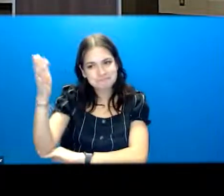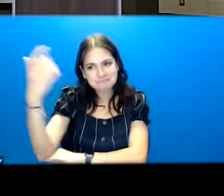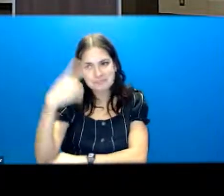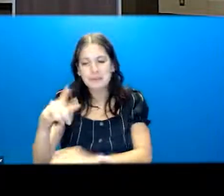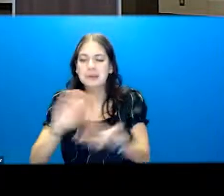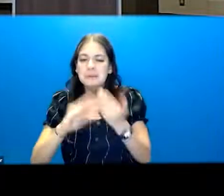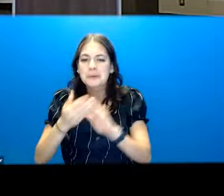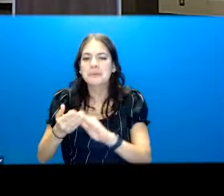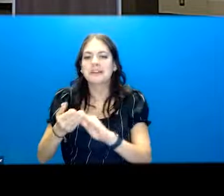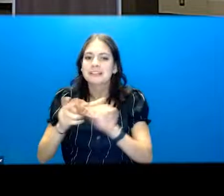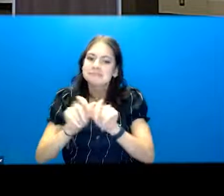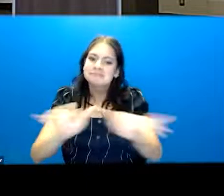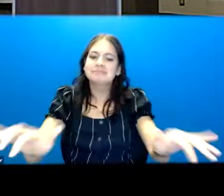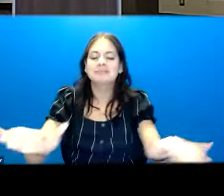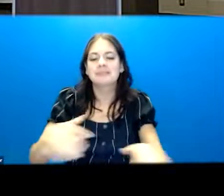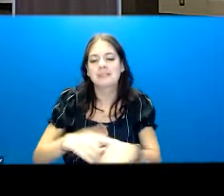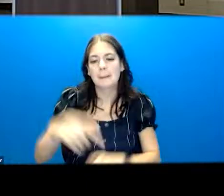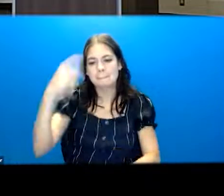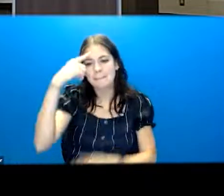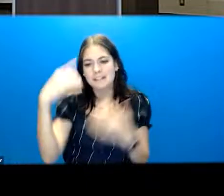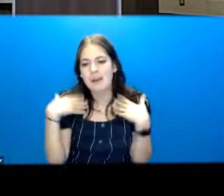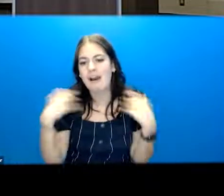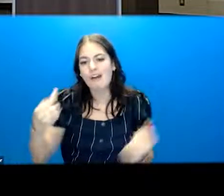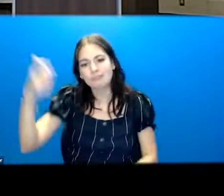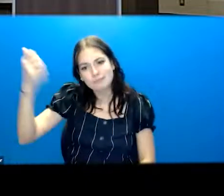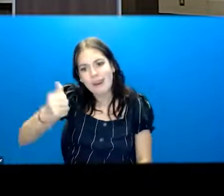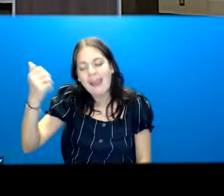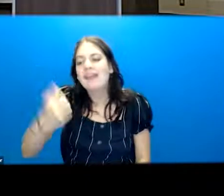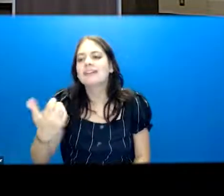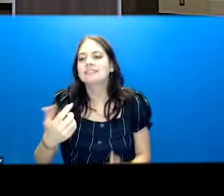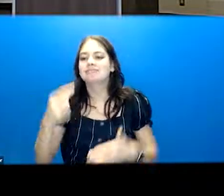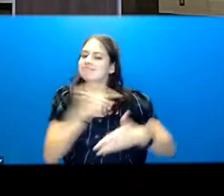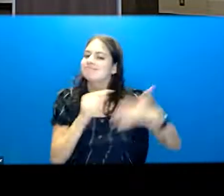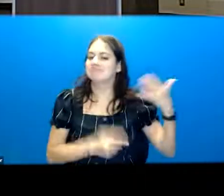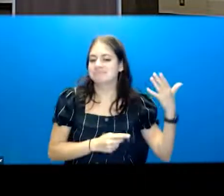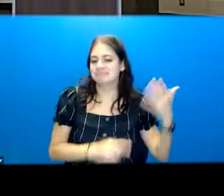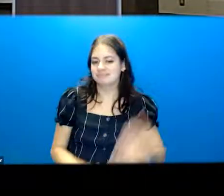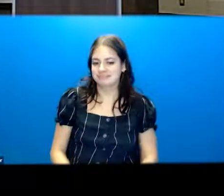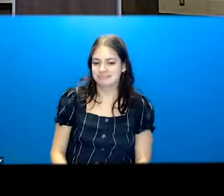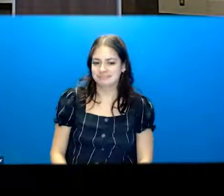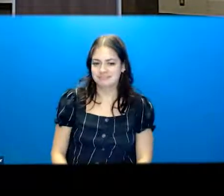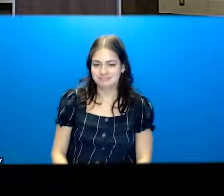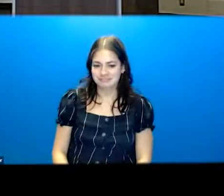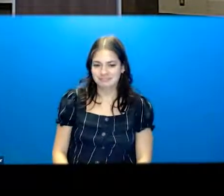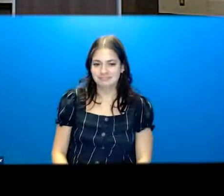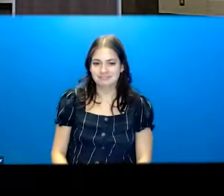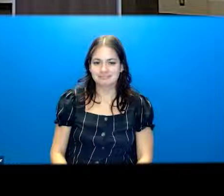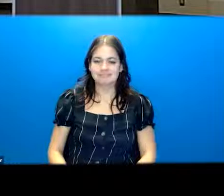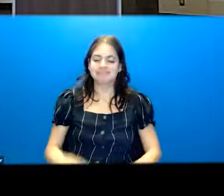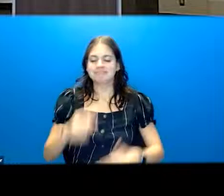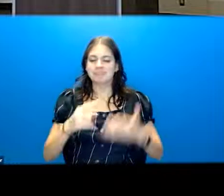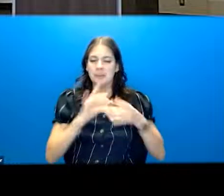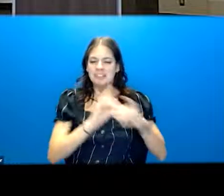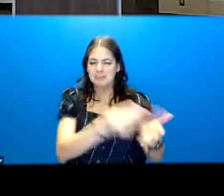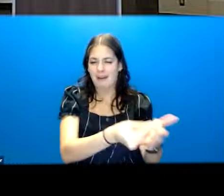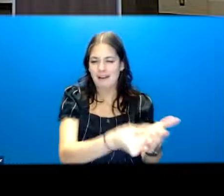and mental health block grant stuff and what gets reimbursed and things like that.